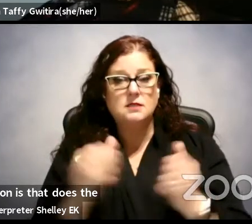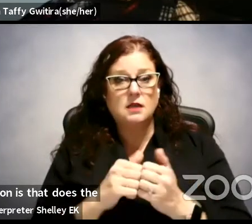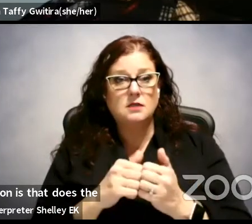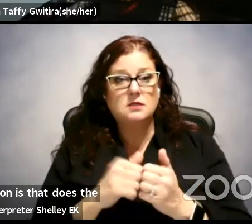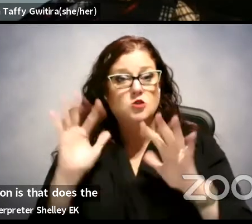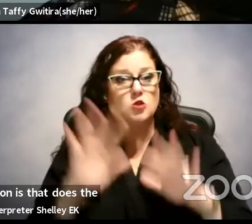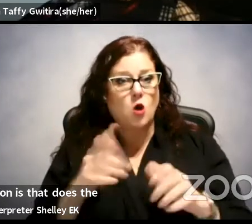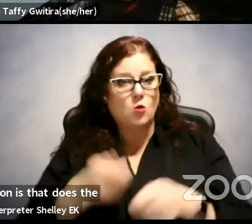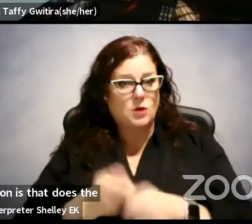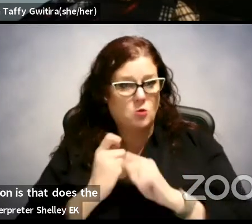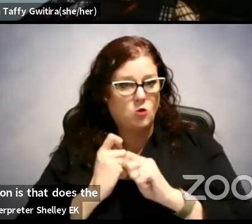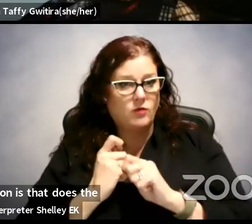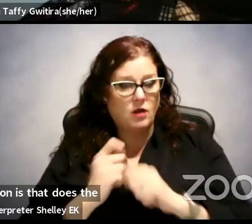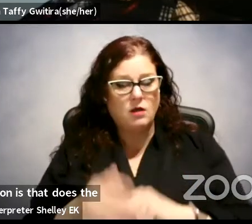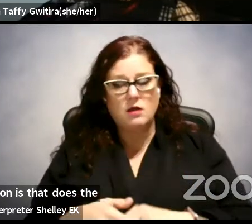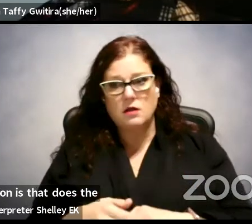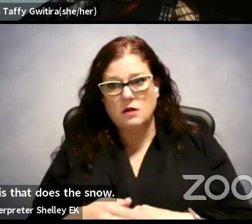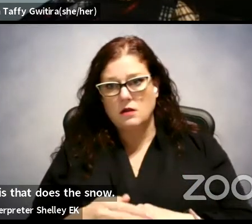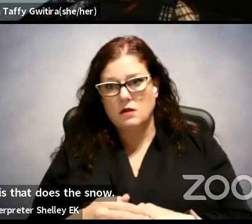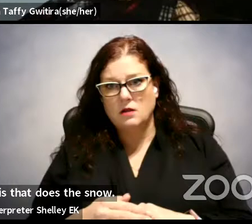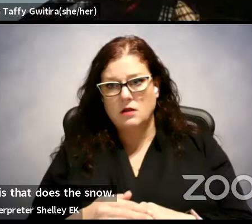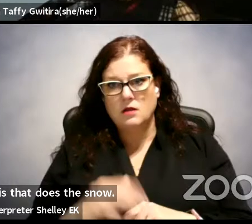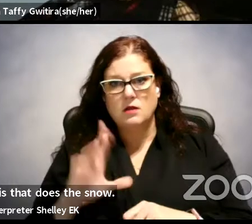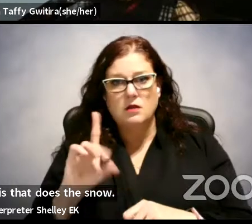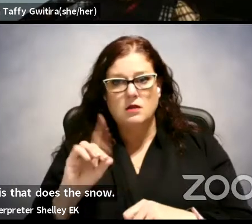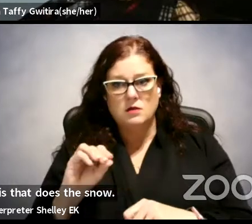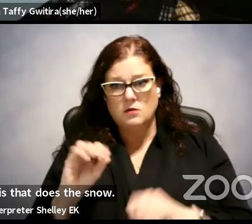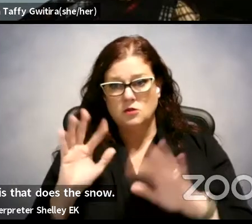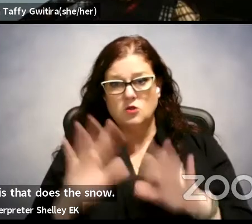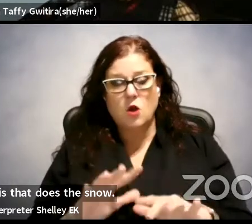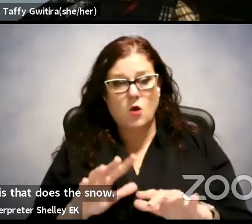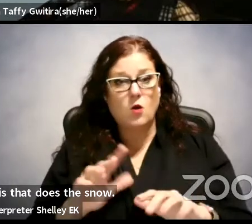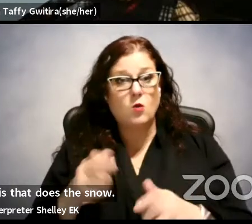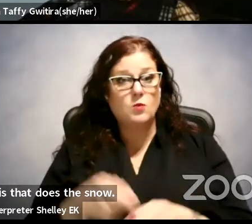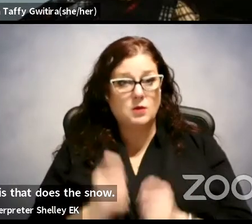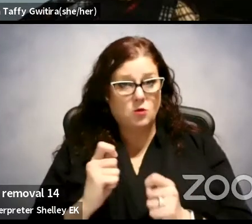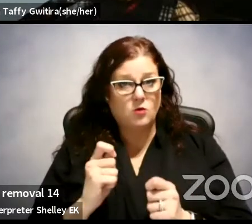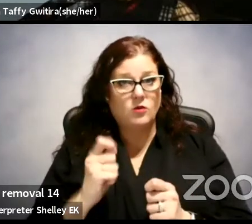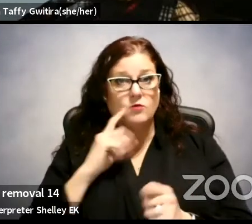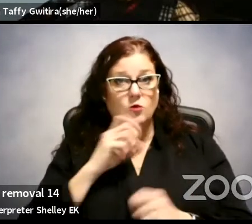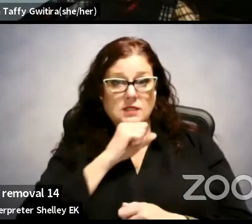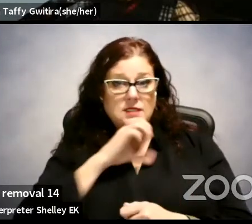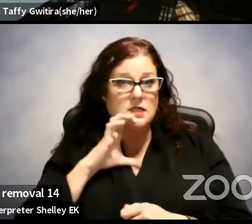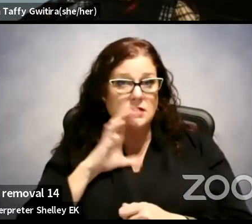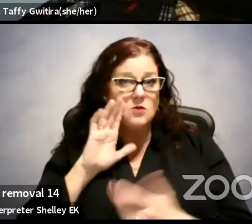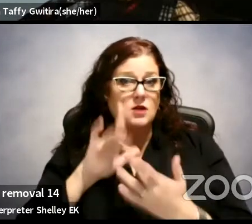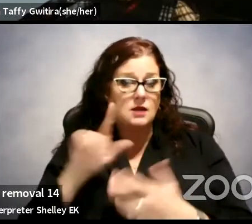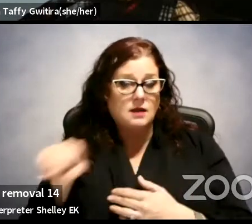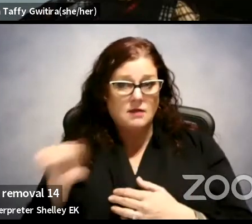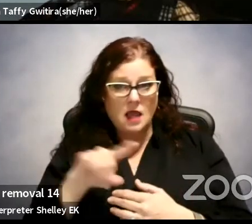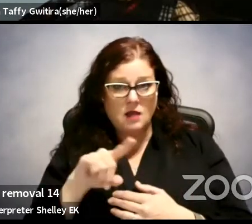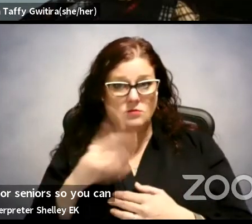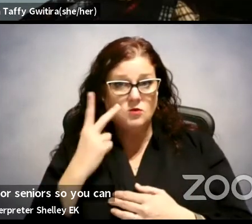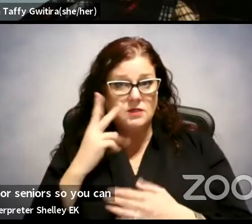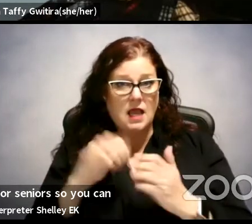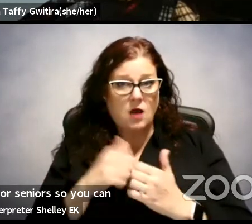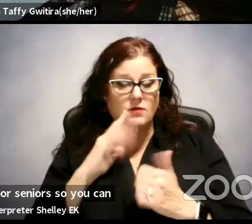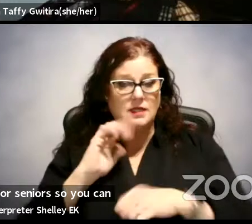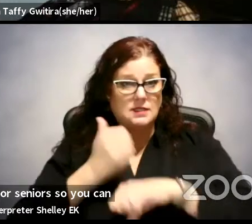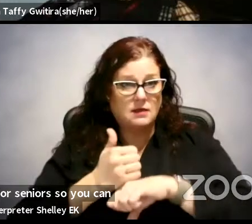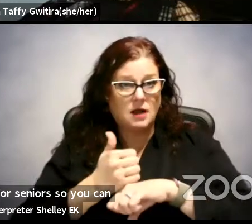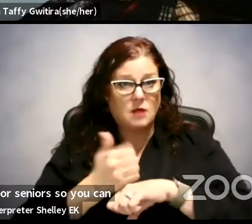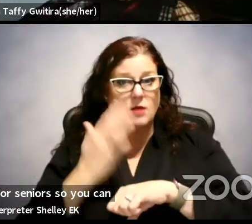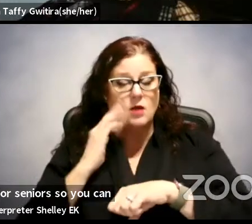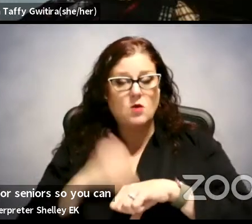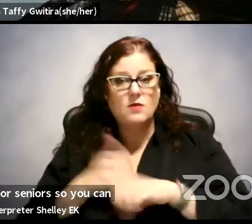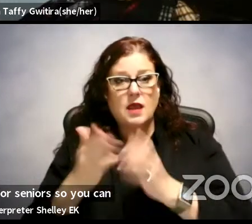snow. They do the snow removal for seniors, so you can contact them to see how they set that up, because I know they